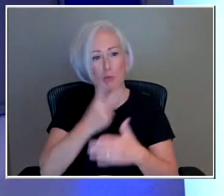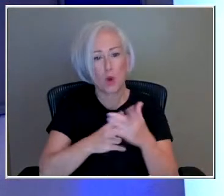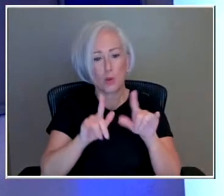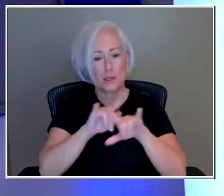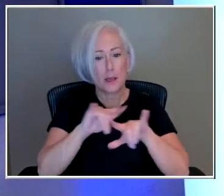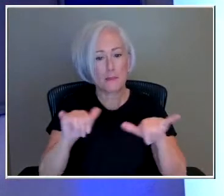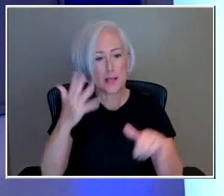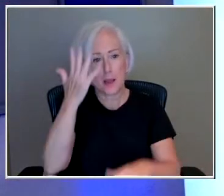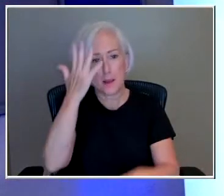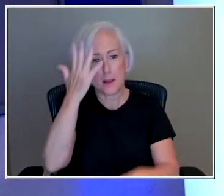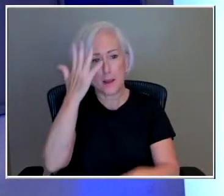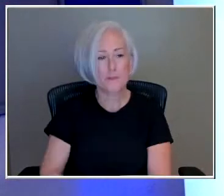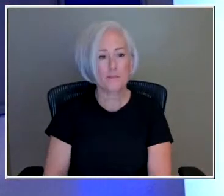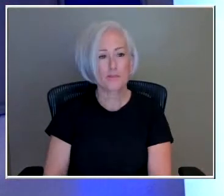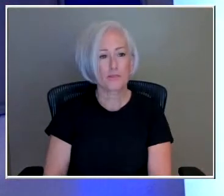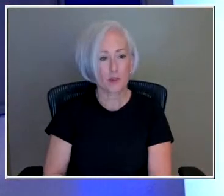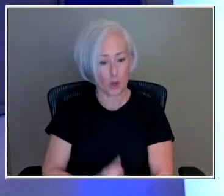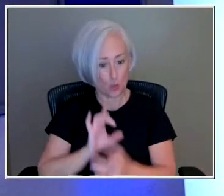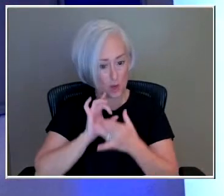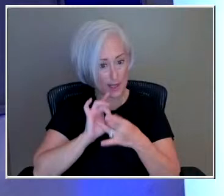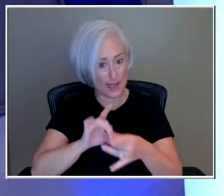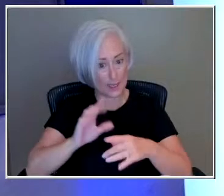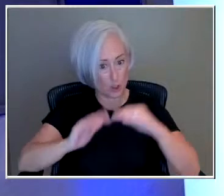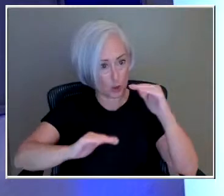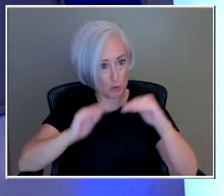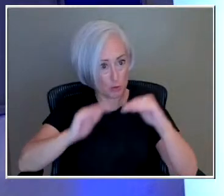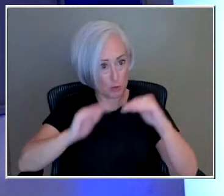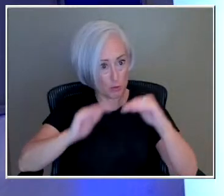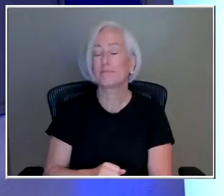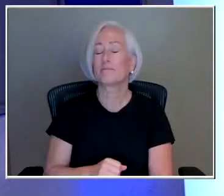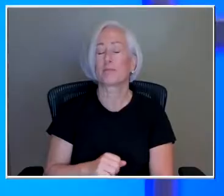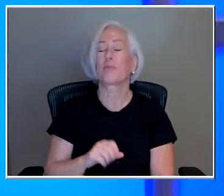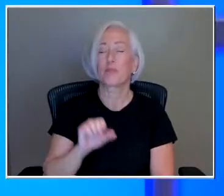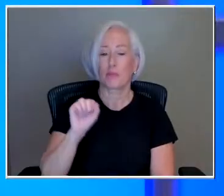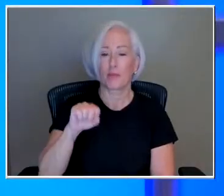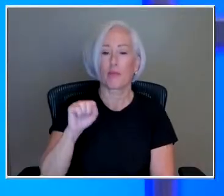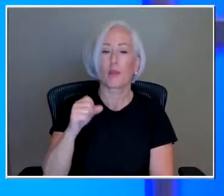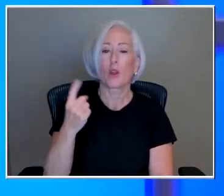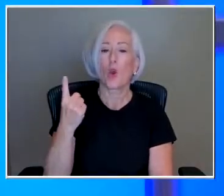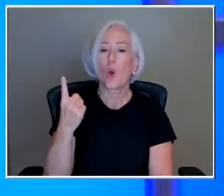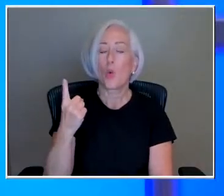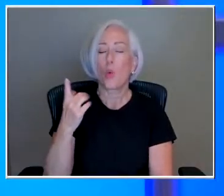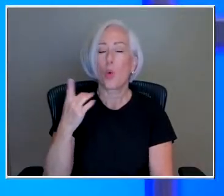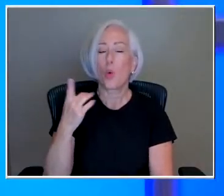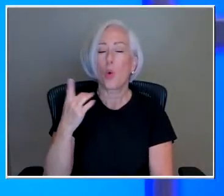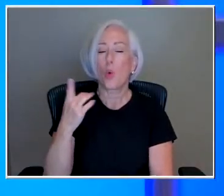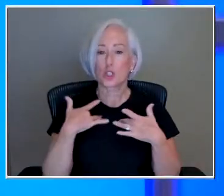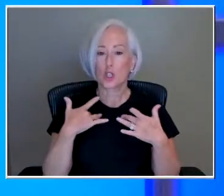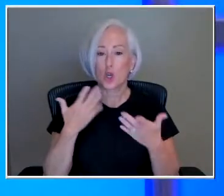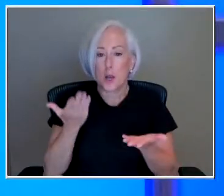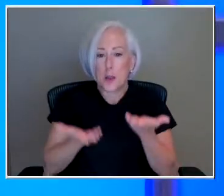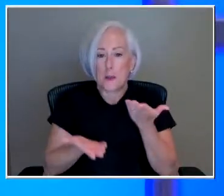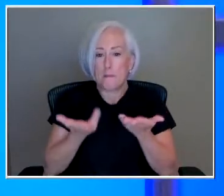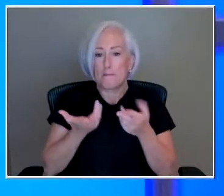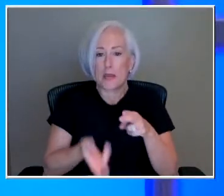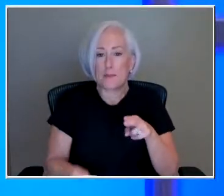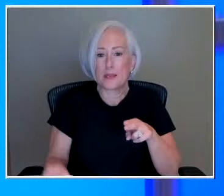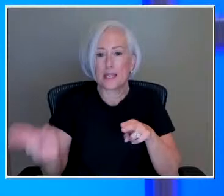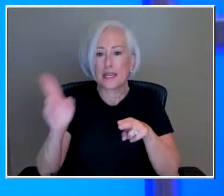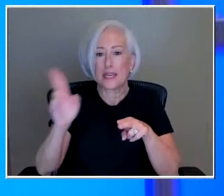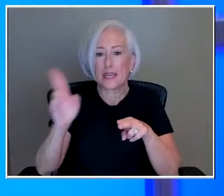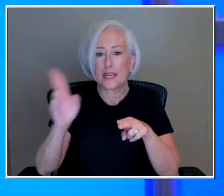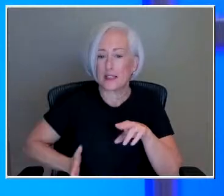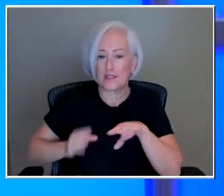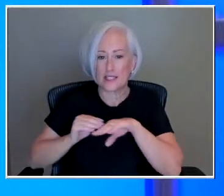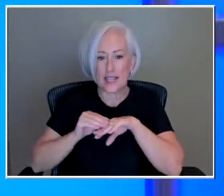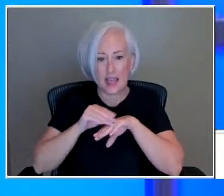to do with some of the balance issues? What are yeah, some of the so one concern would be that there could be an increased amount of side effects if we did